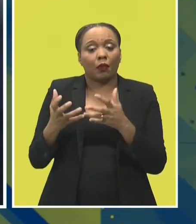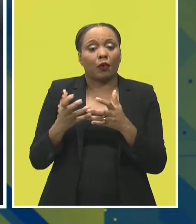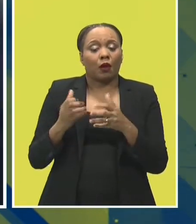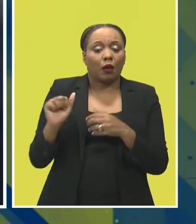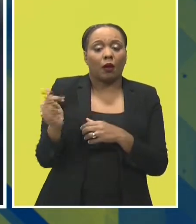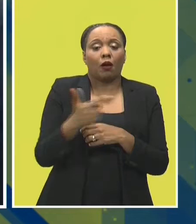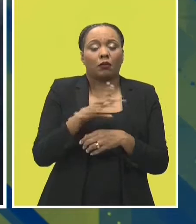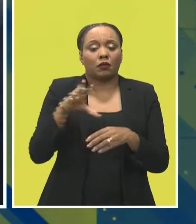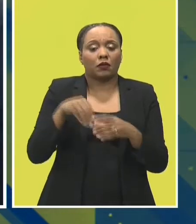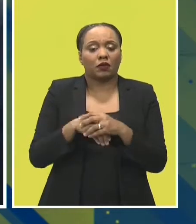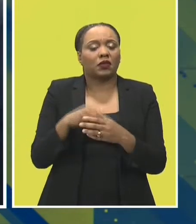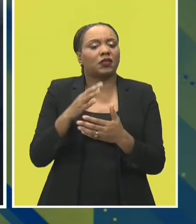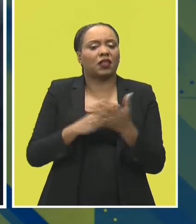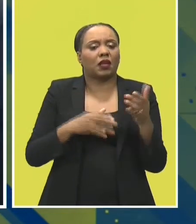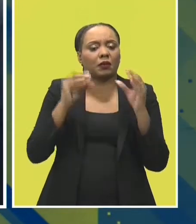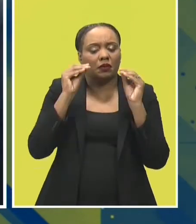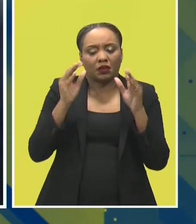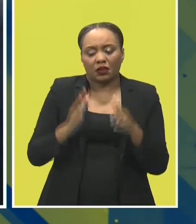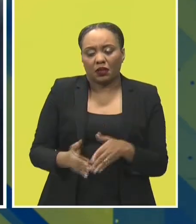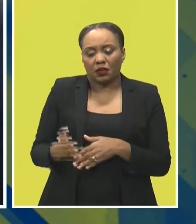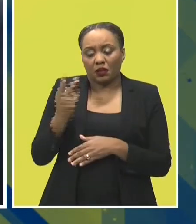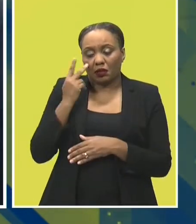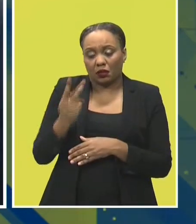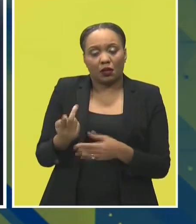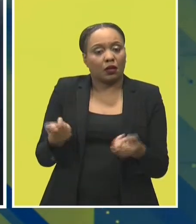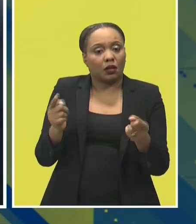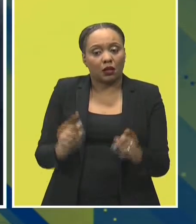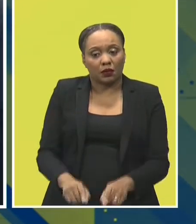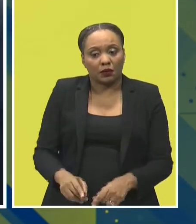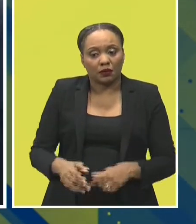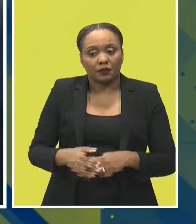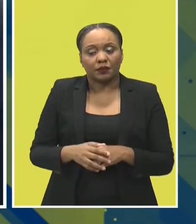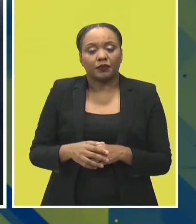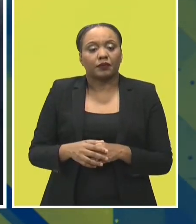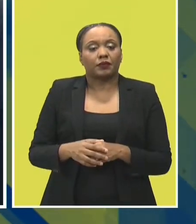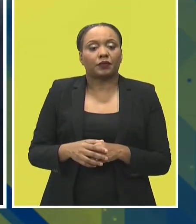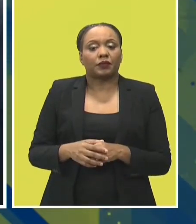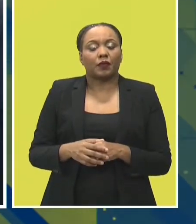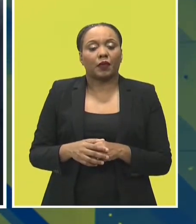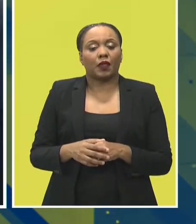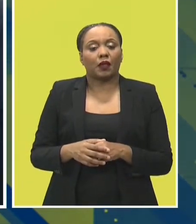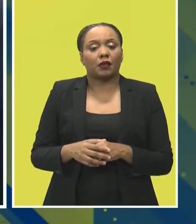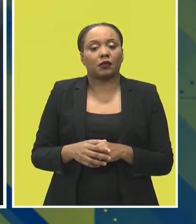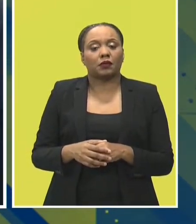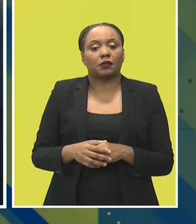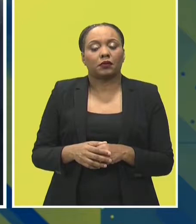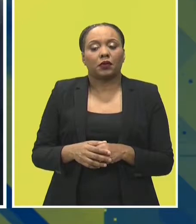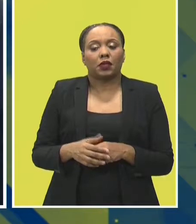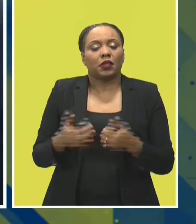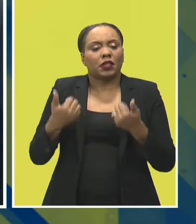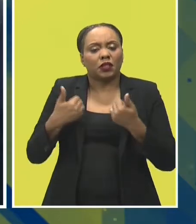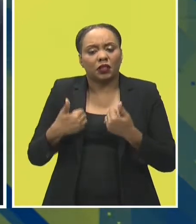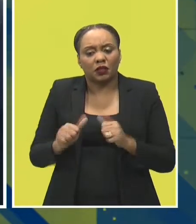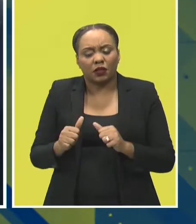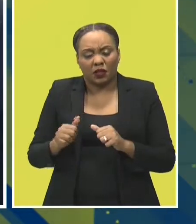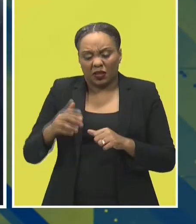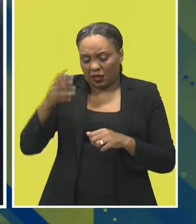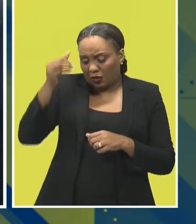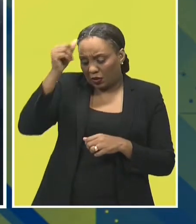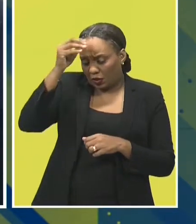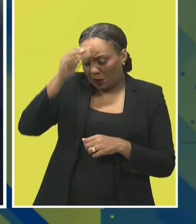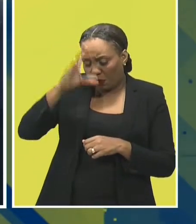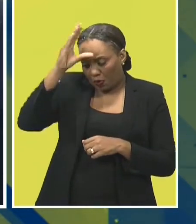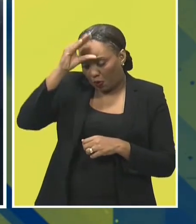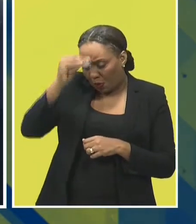because some of the teachers actually witnessed the incident. They were there after trying to be able to resuscitate the young man, and as